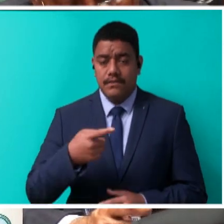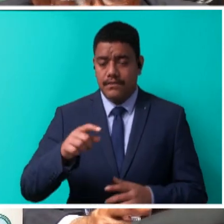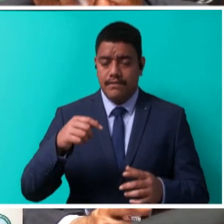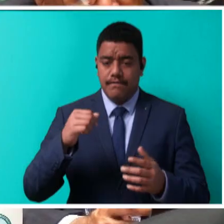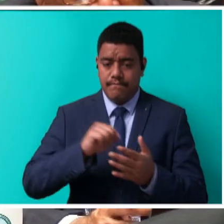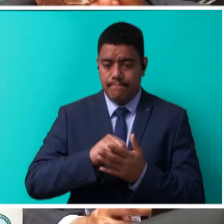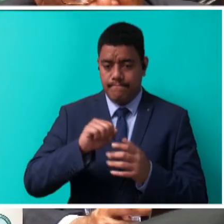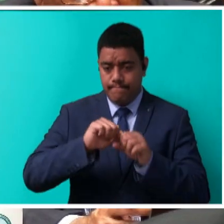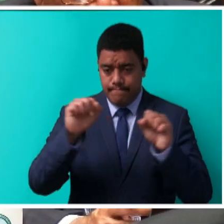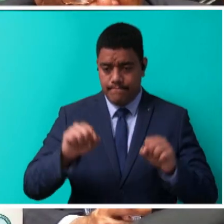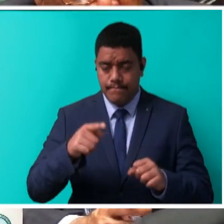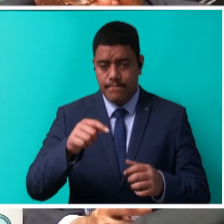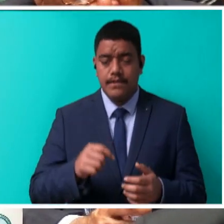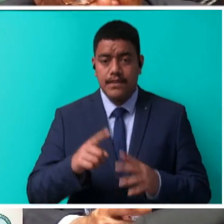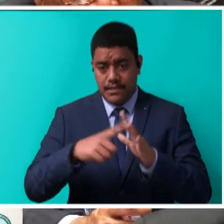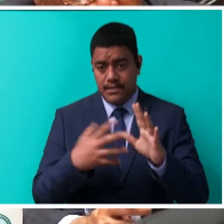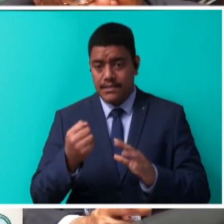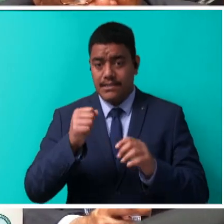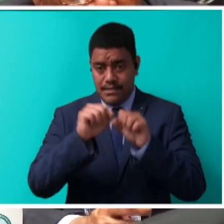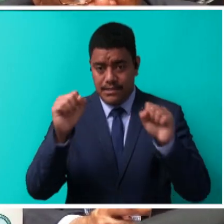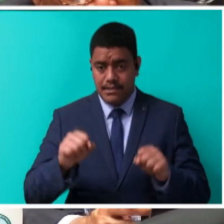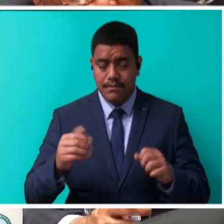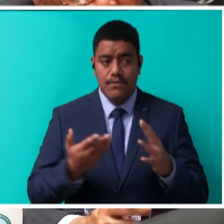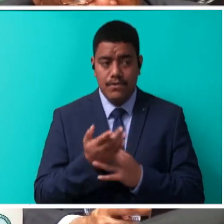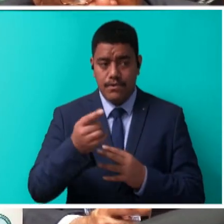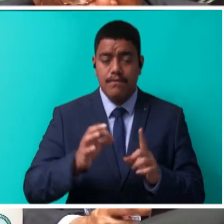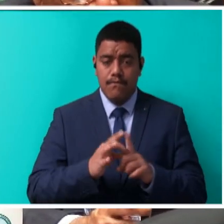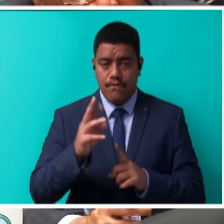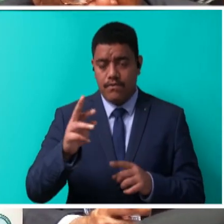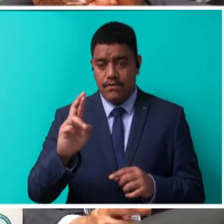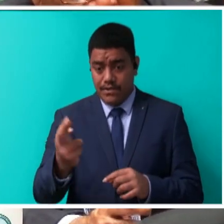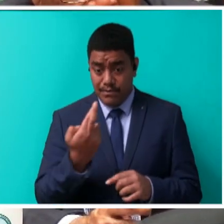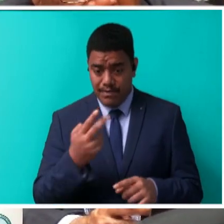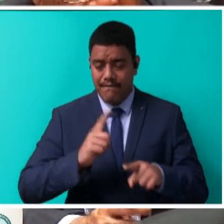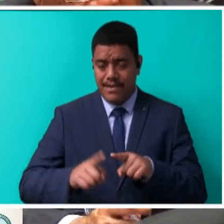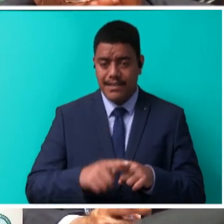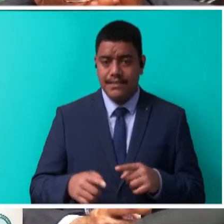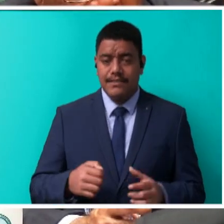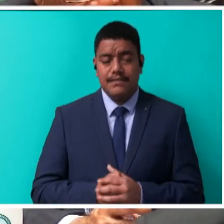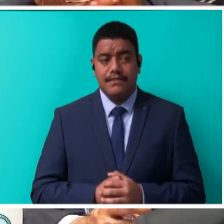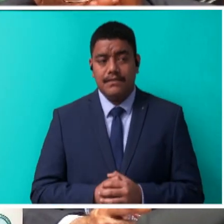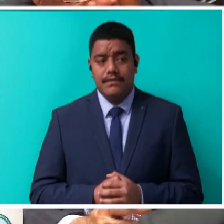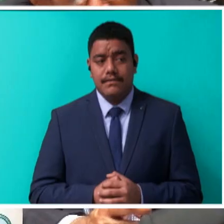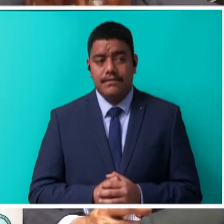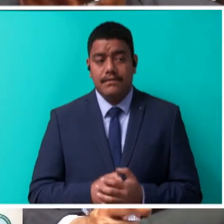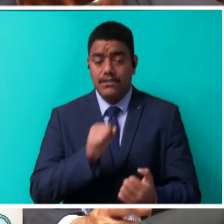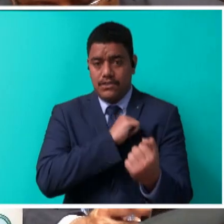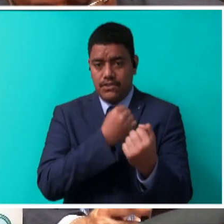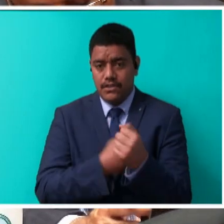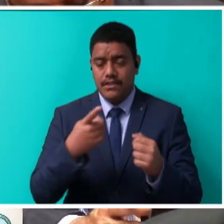include modernizing the justice system through digital innovation to improve responsiveness and efficiency, strengthening